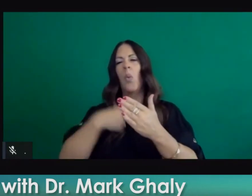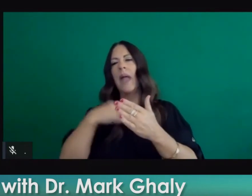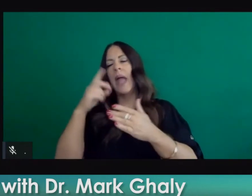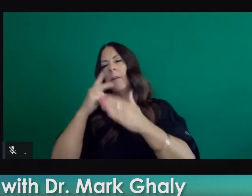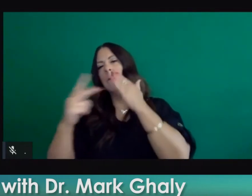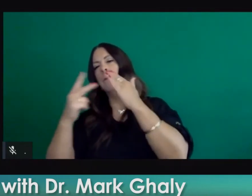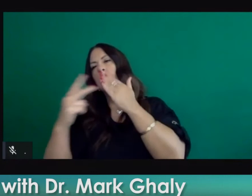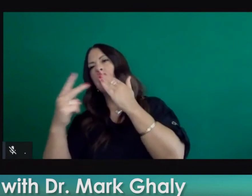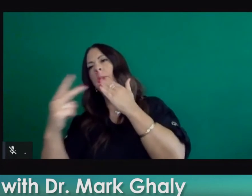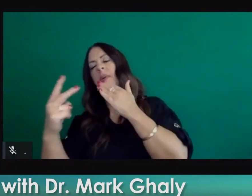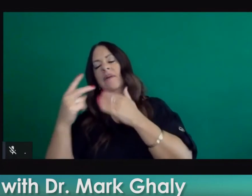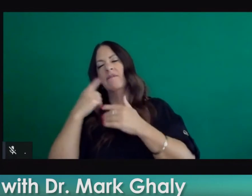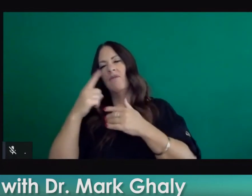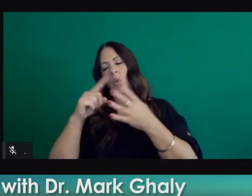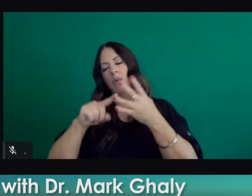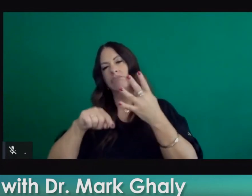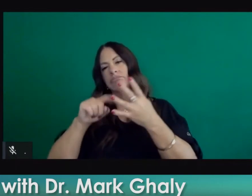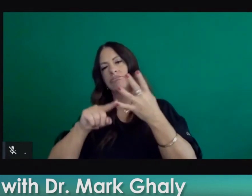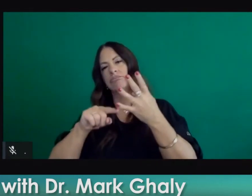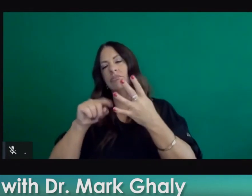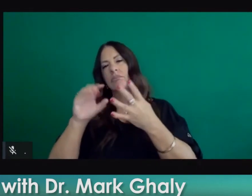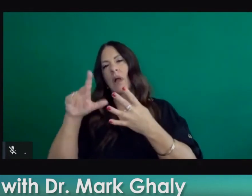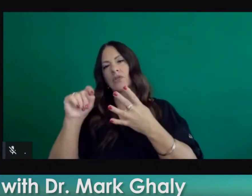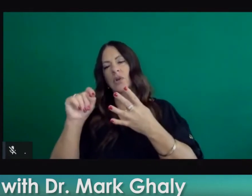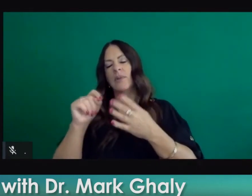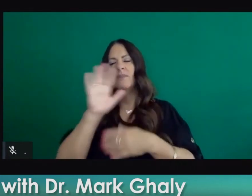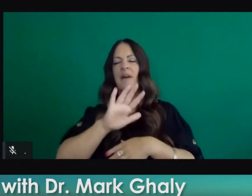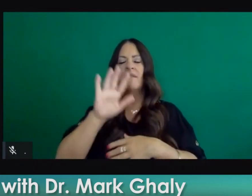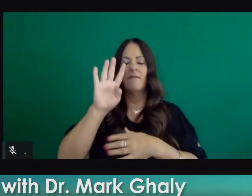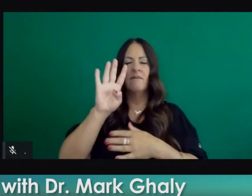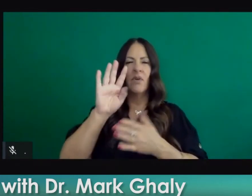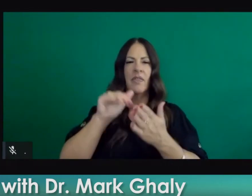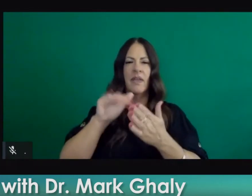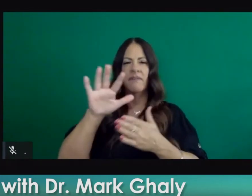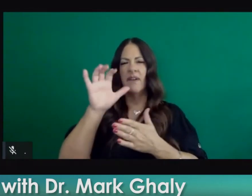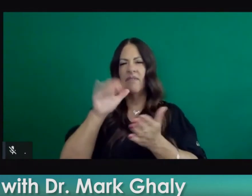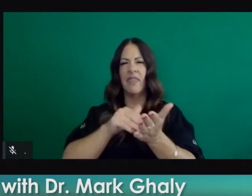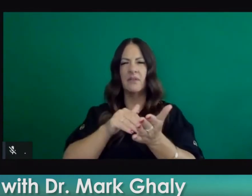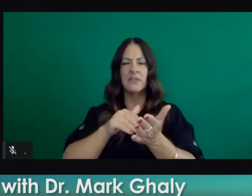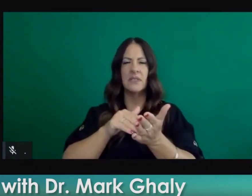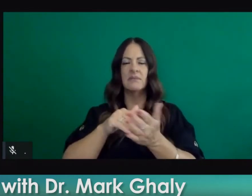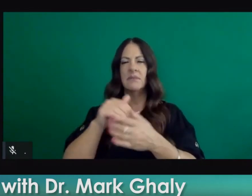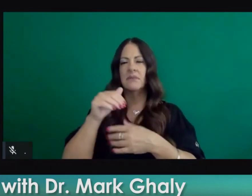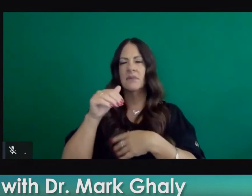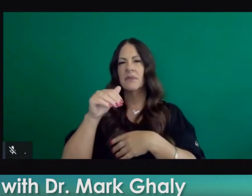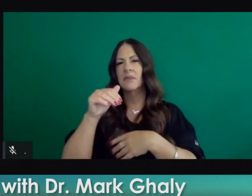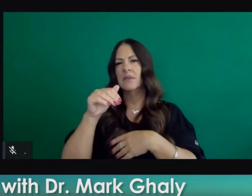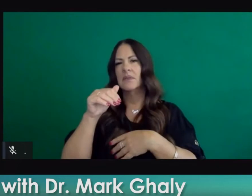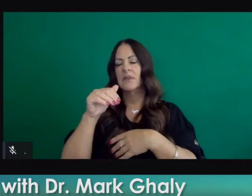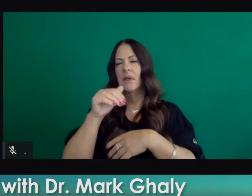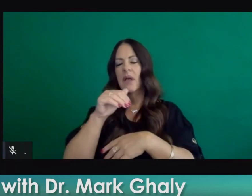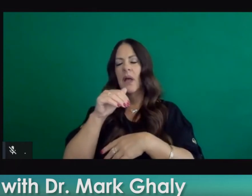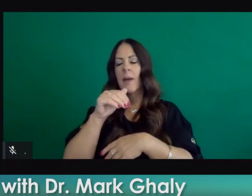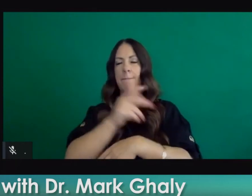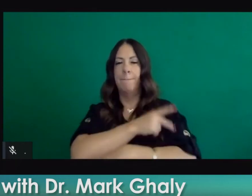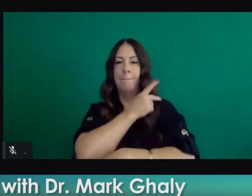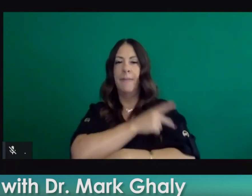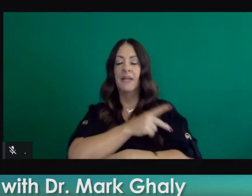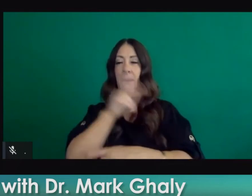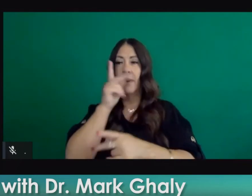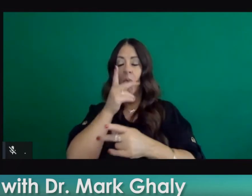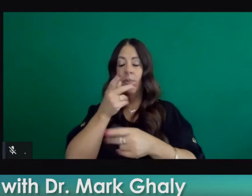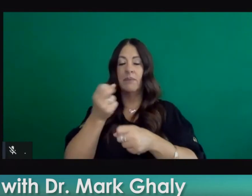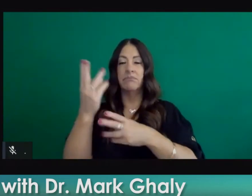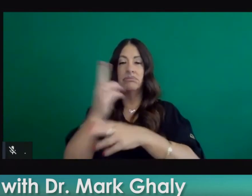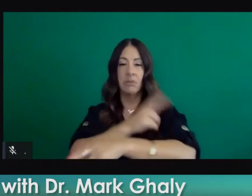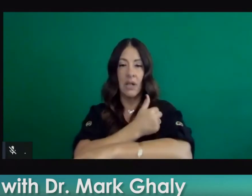that number is up above 5,400 patients predicted to be hospitalized at that time. But again, I share